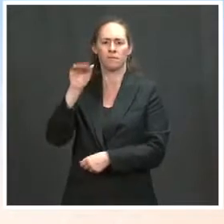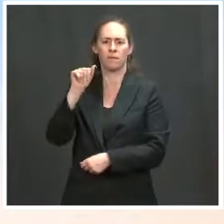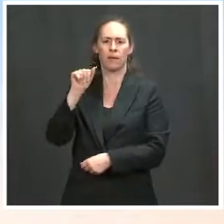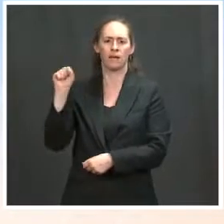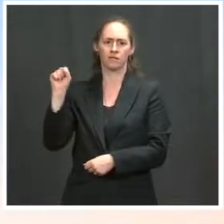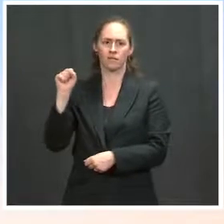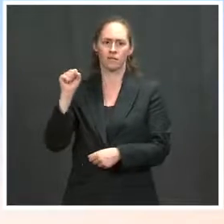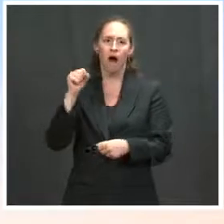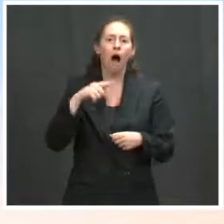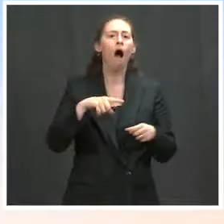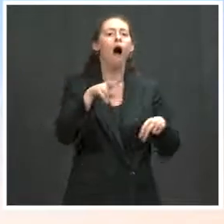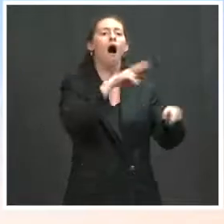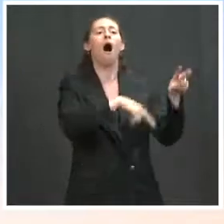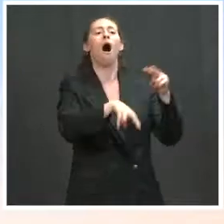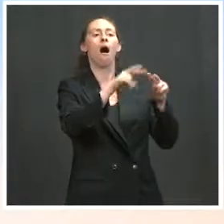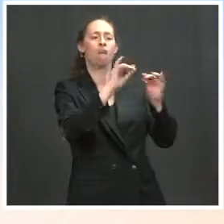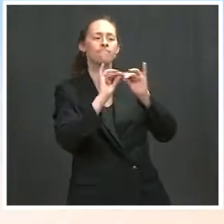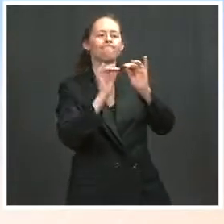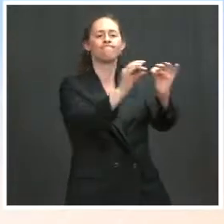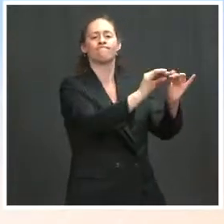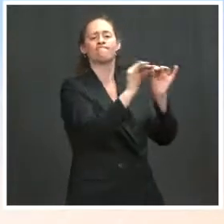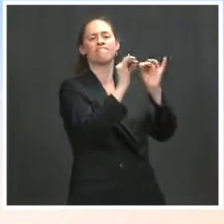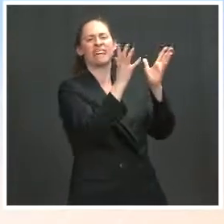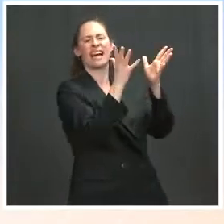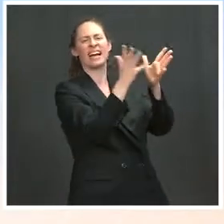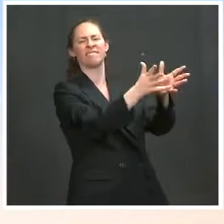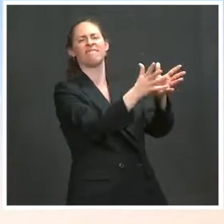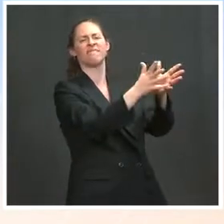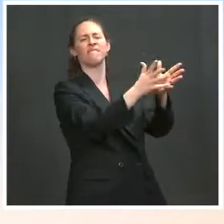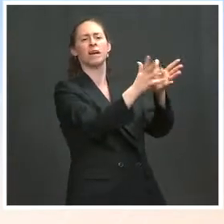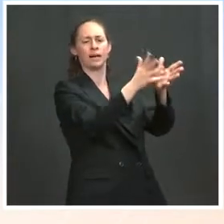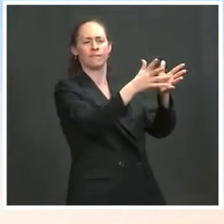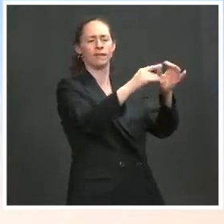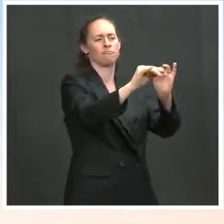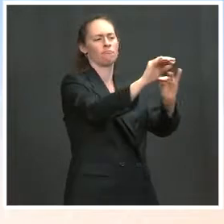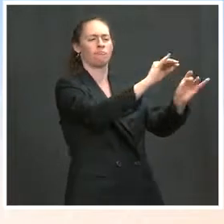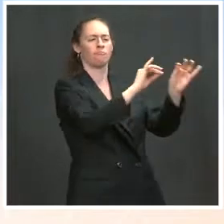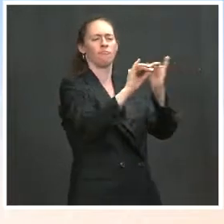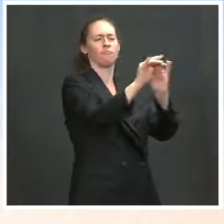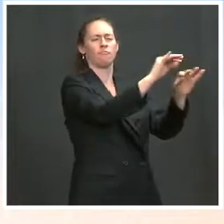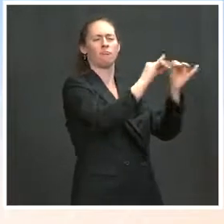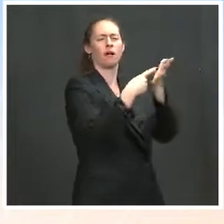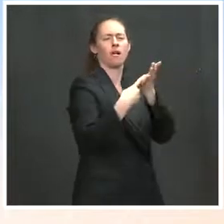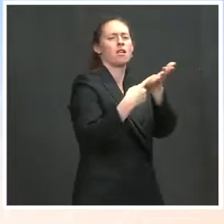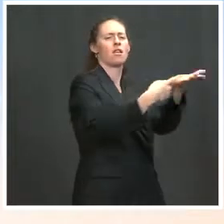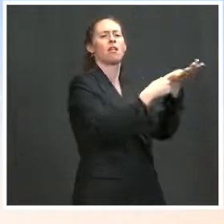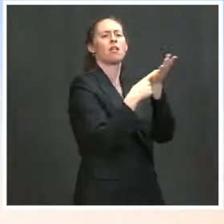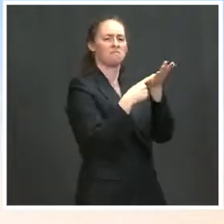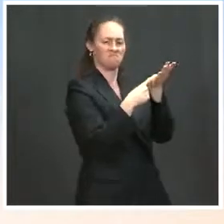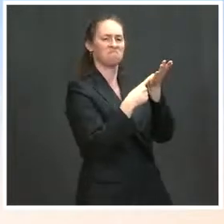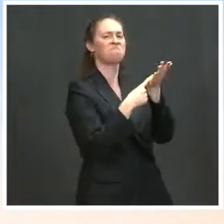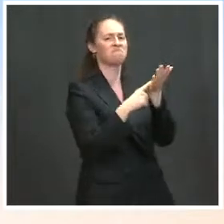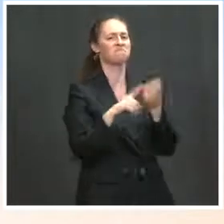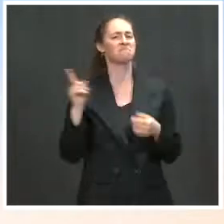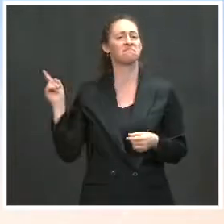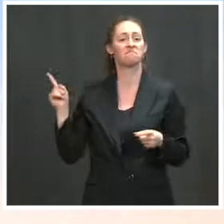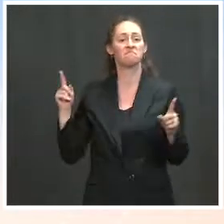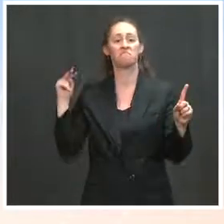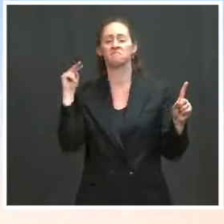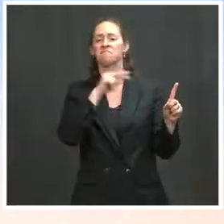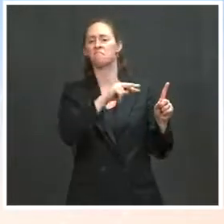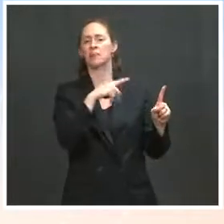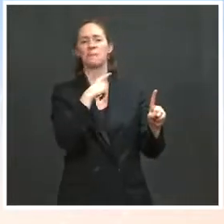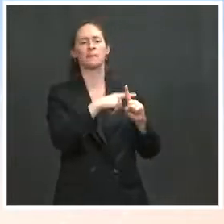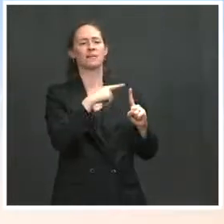have only been positive about the direction that the police reform bill is headed to, and